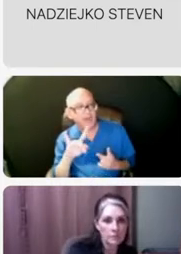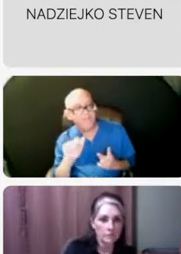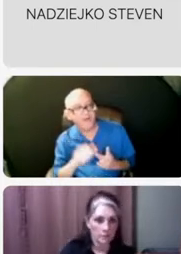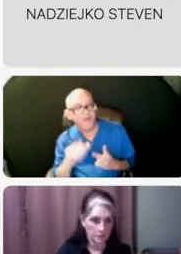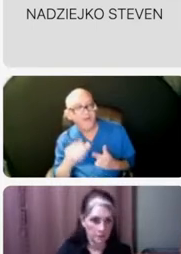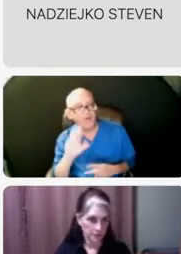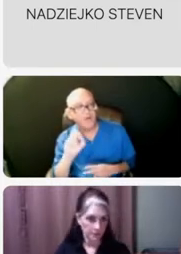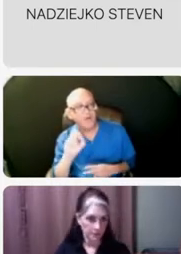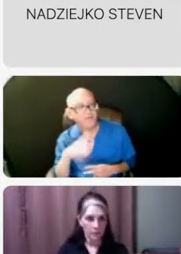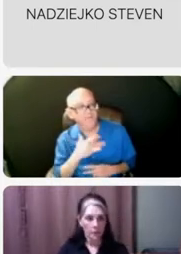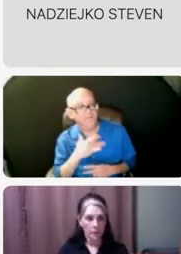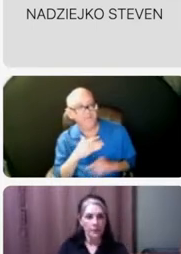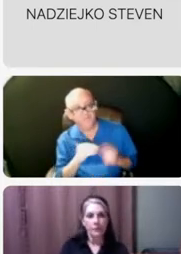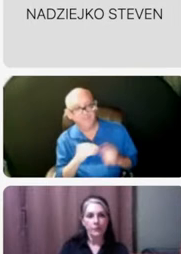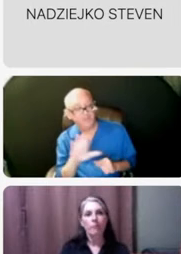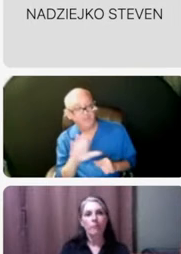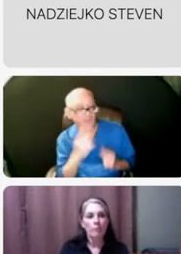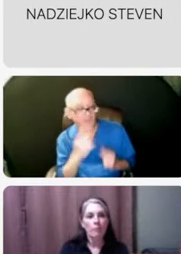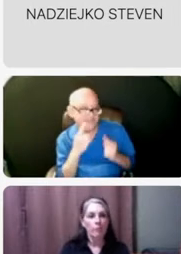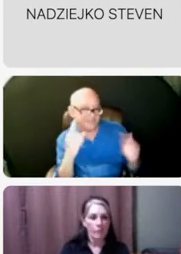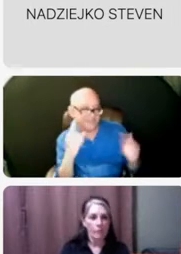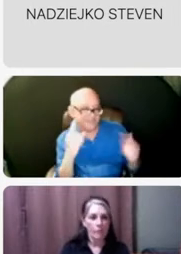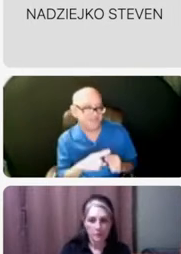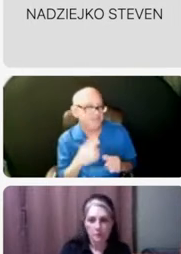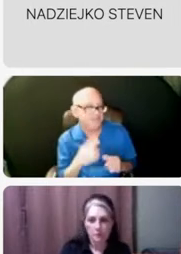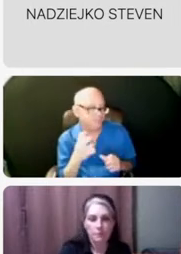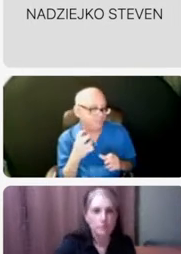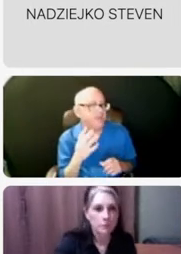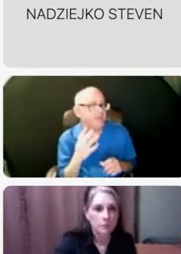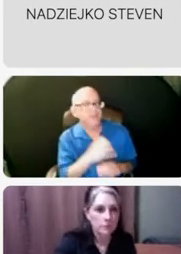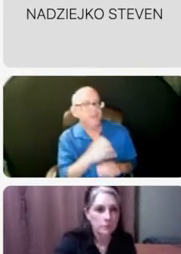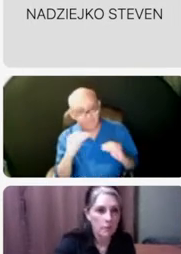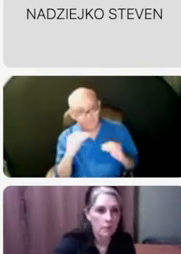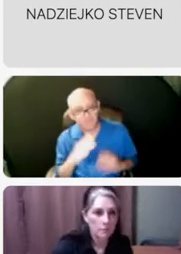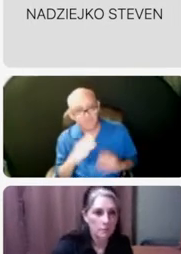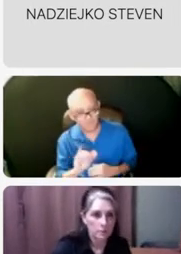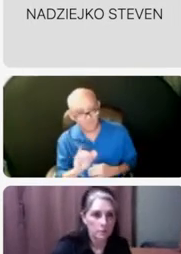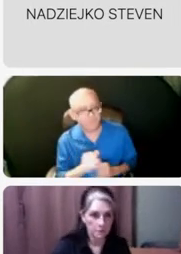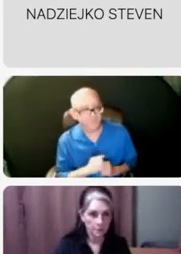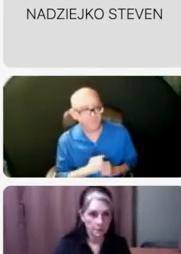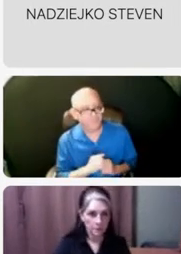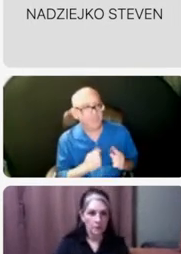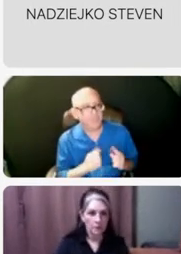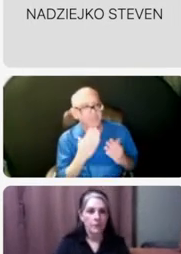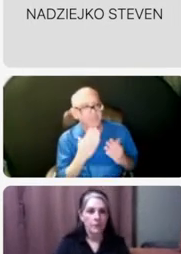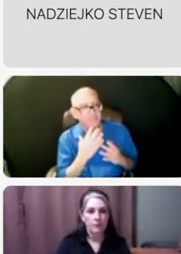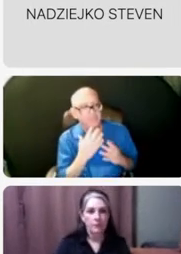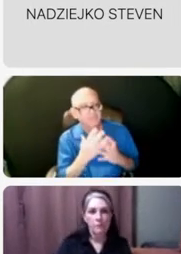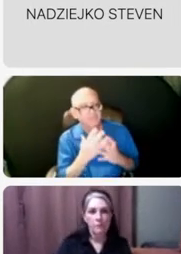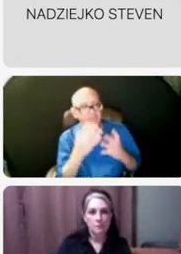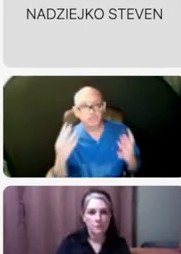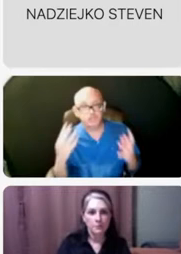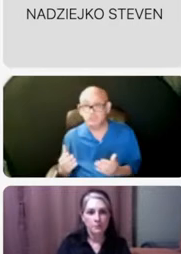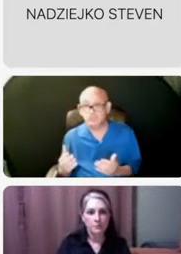and the success of your teachers so thank you very very much